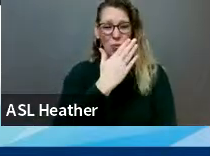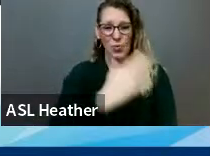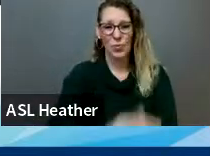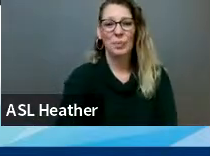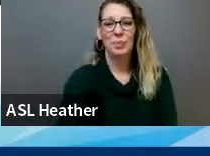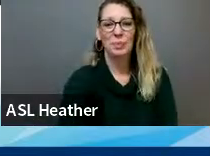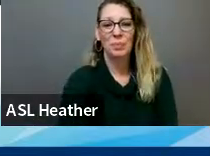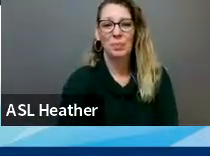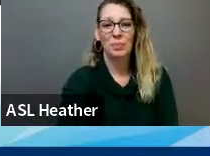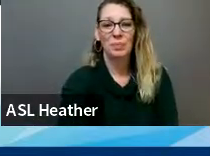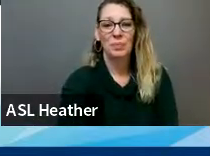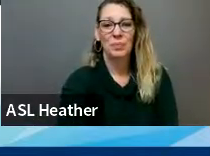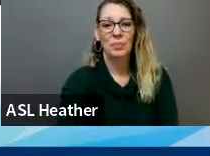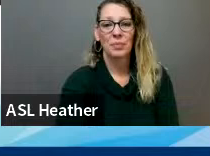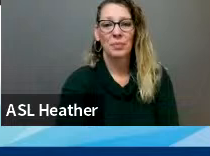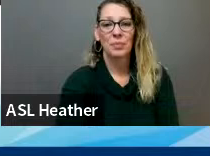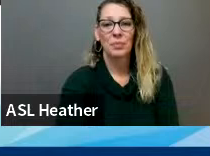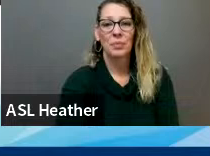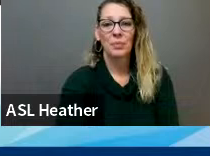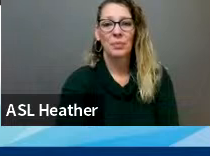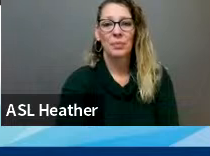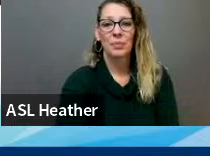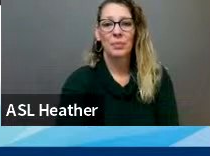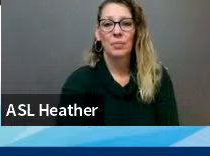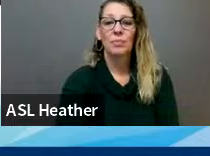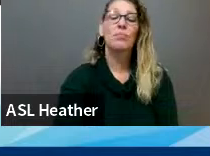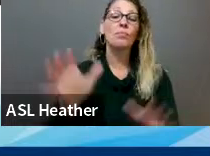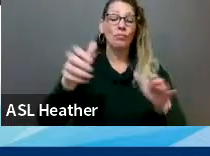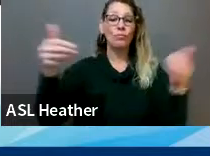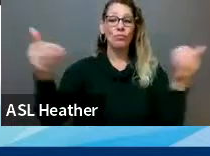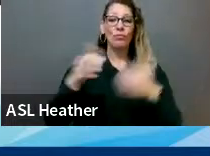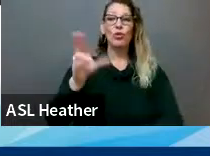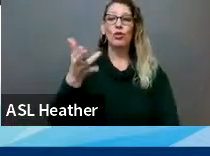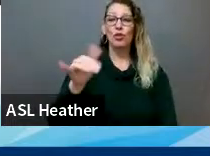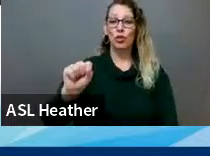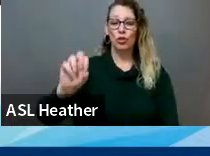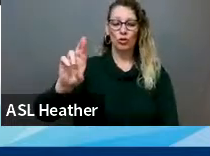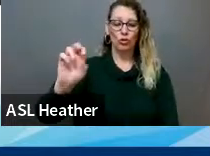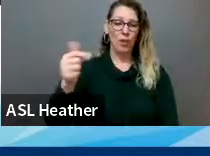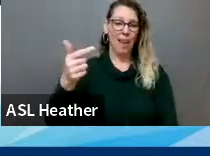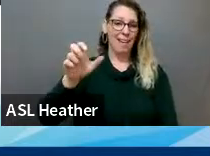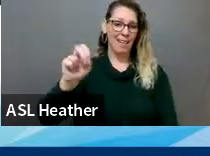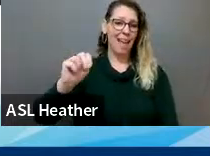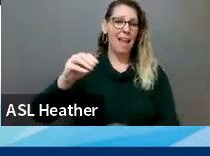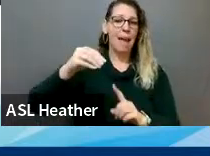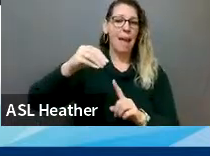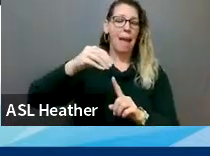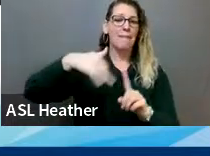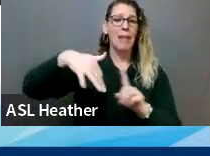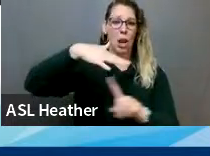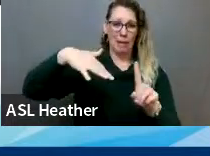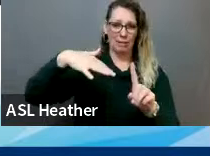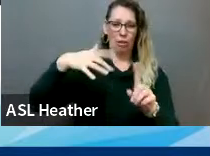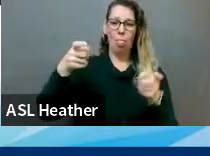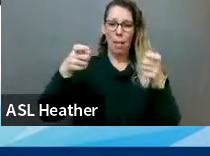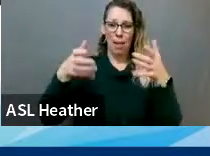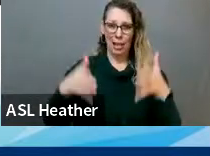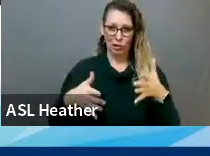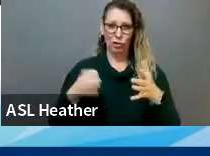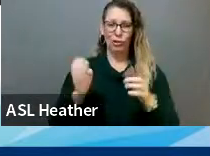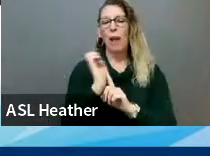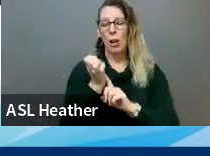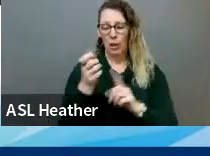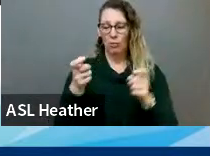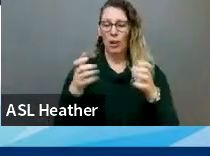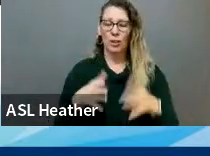So I would like to introduce Chris Reagan, who is our environmental manager, and we'll go through draft